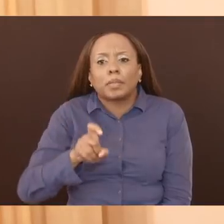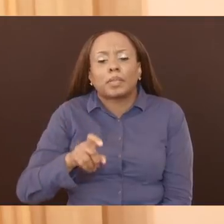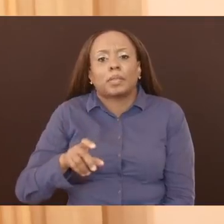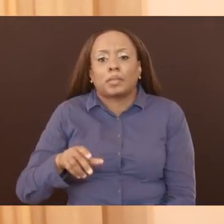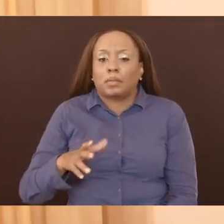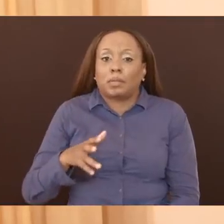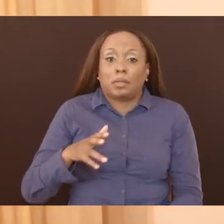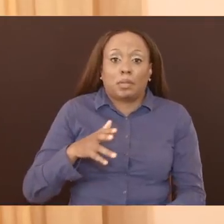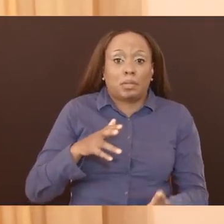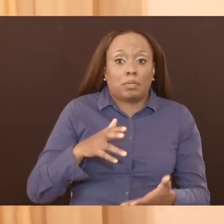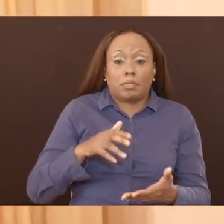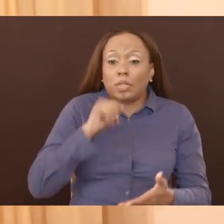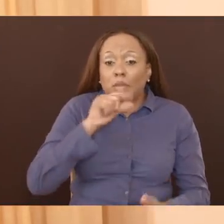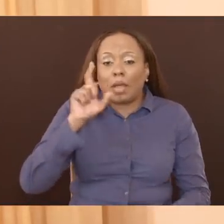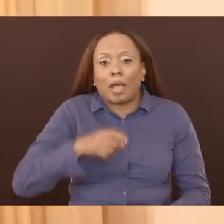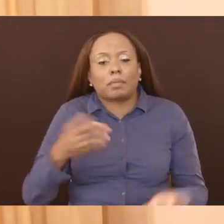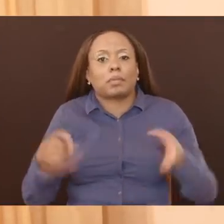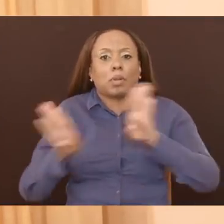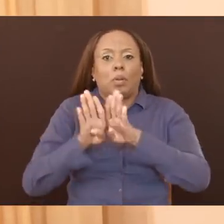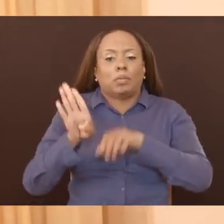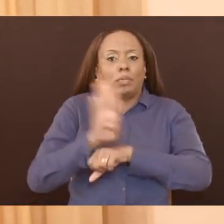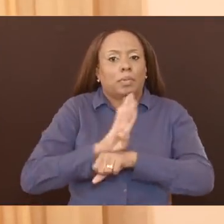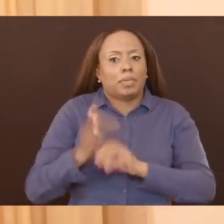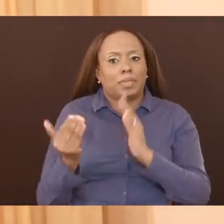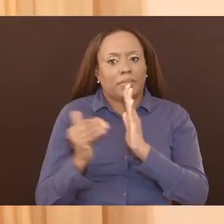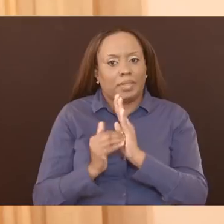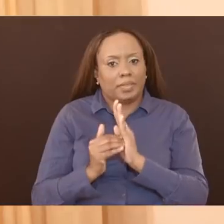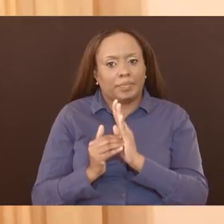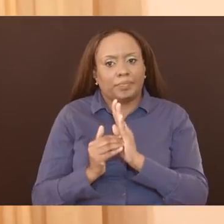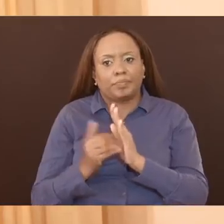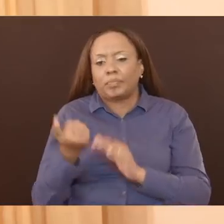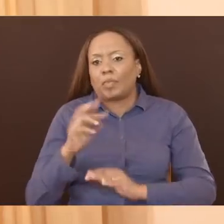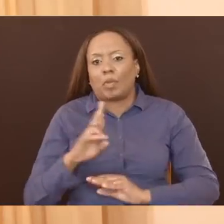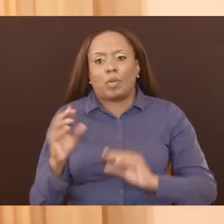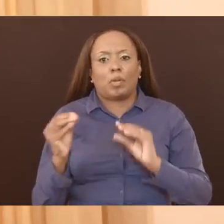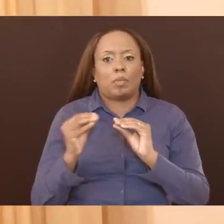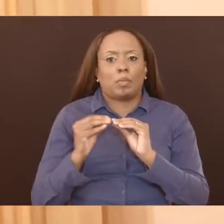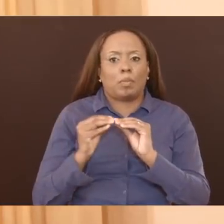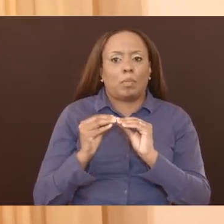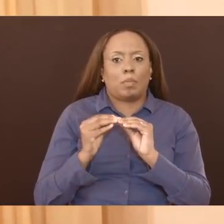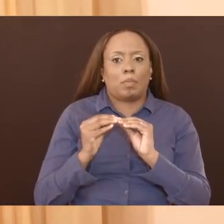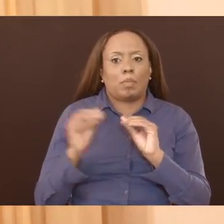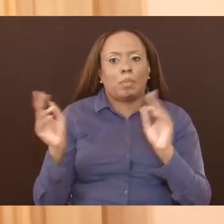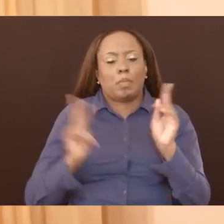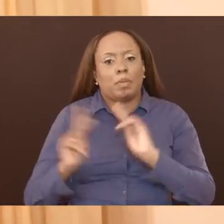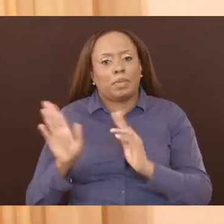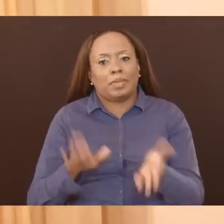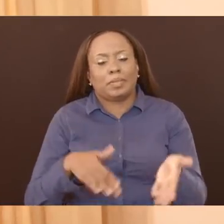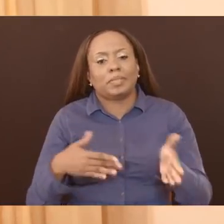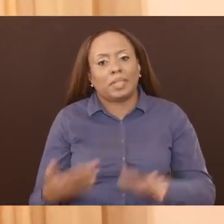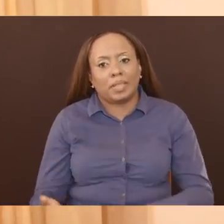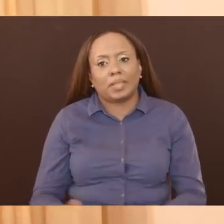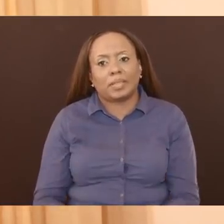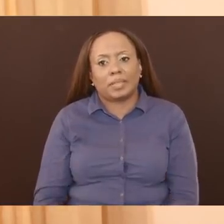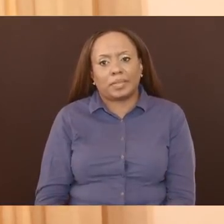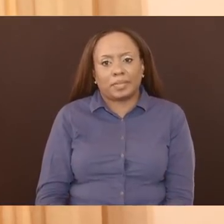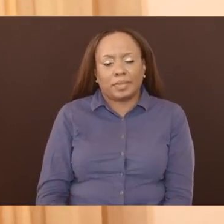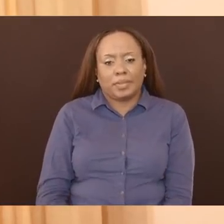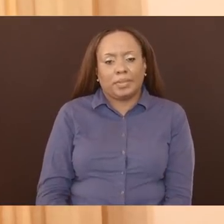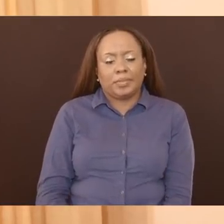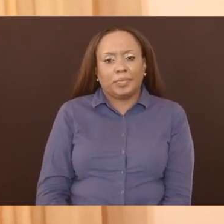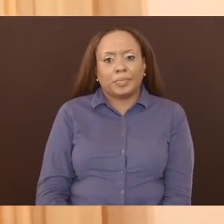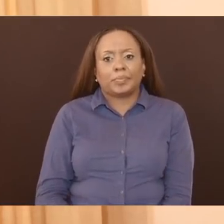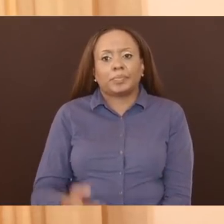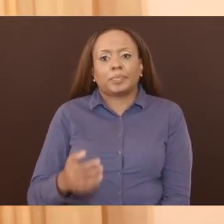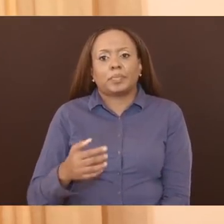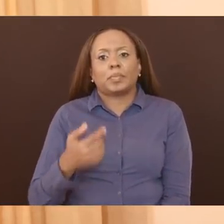halt, to be locked down, or worse than that, to be lost from this earth. I believe we